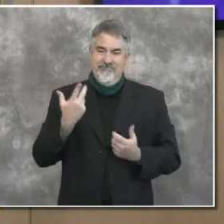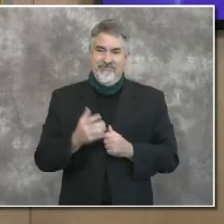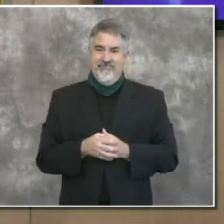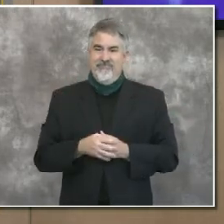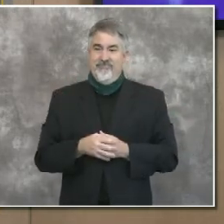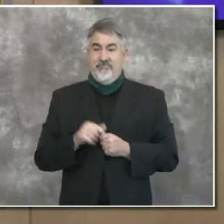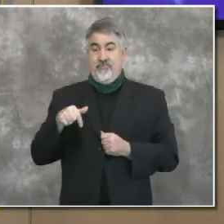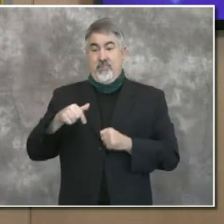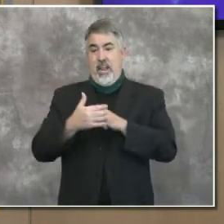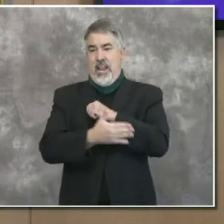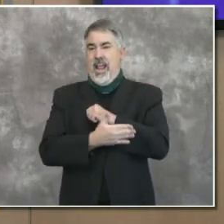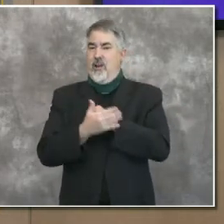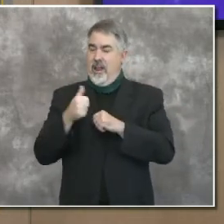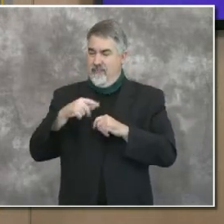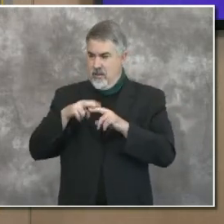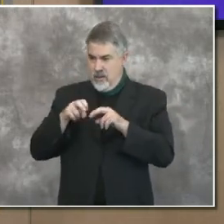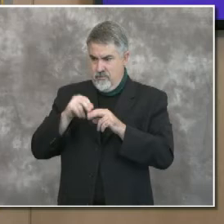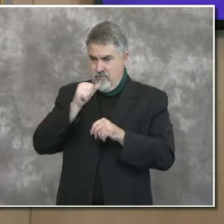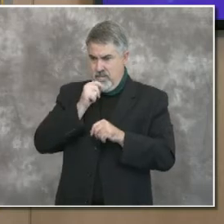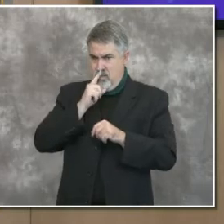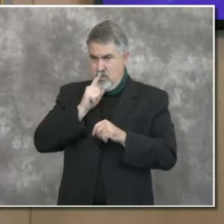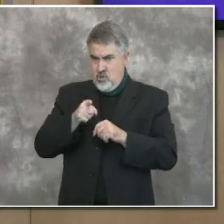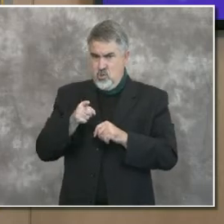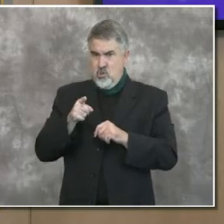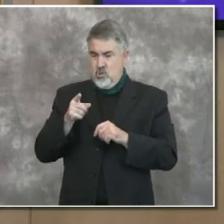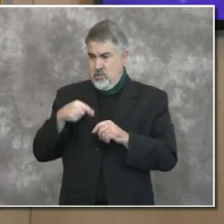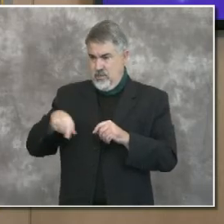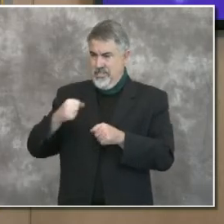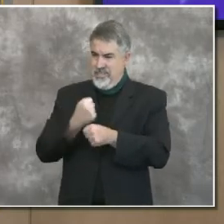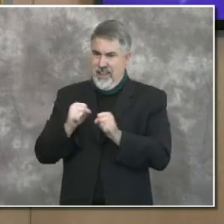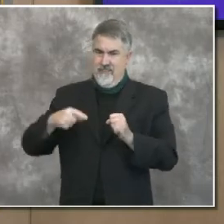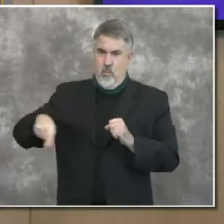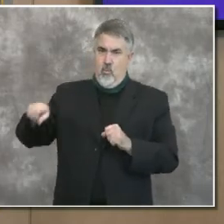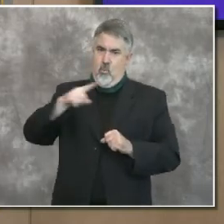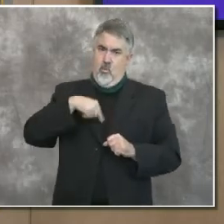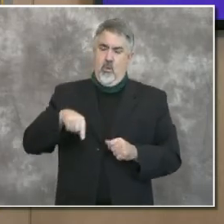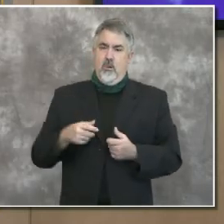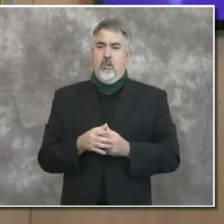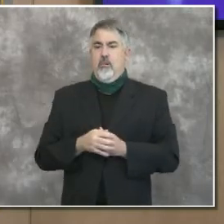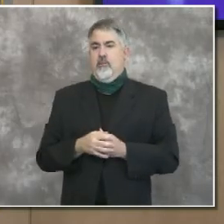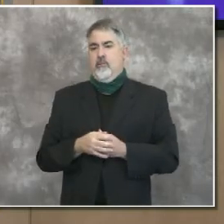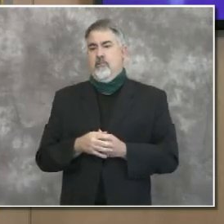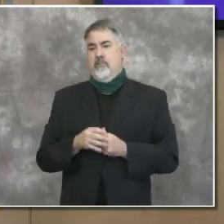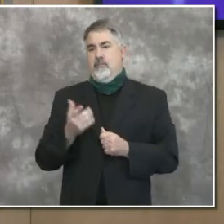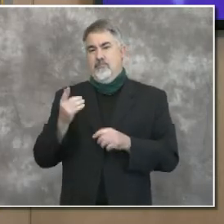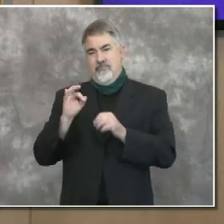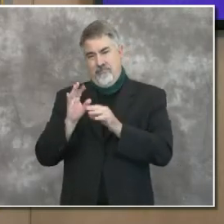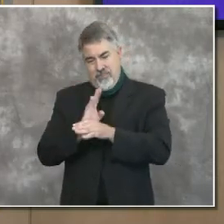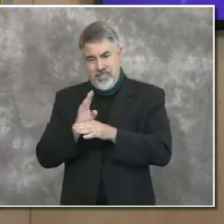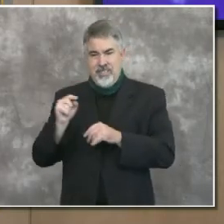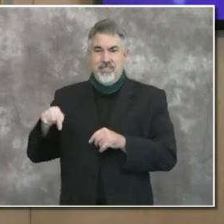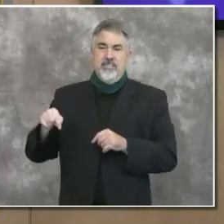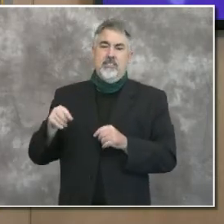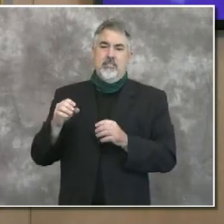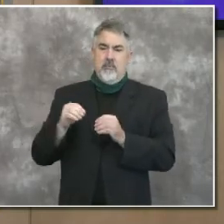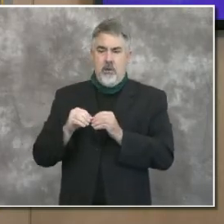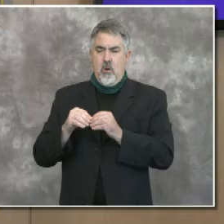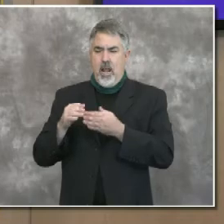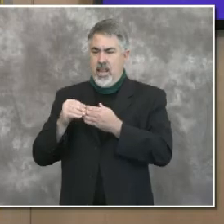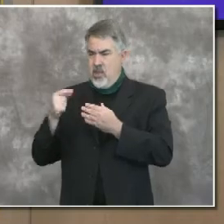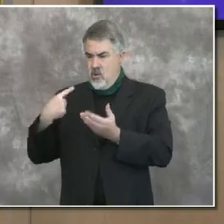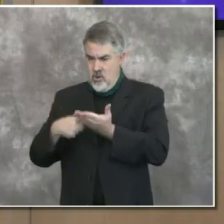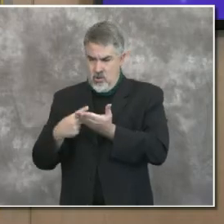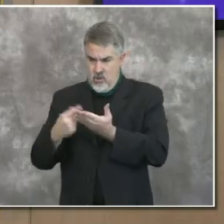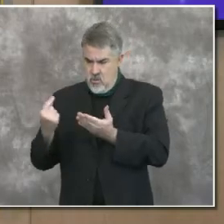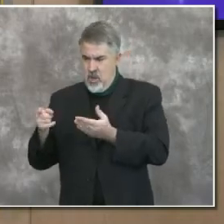to assess what is in the best interest of the entire county, along with, as it relates to businesses, seek additional guidance and approval from the state of